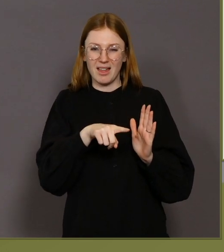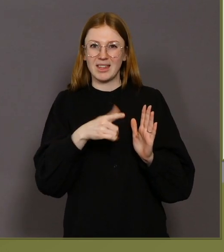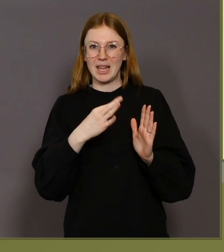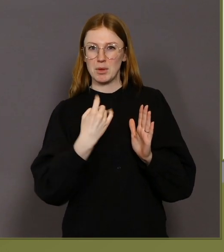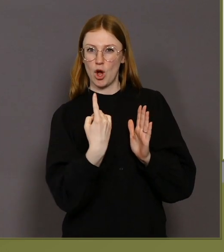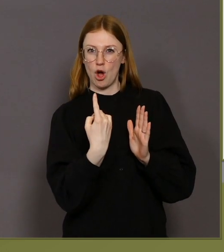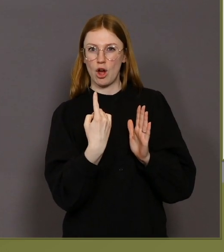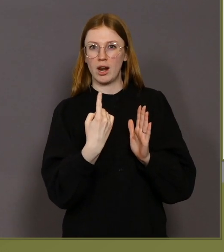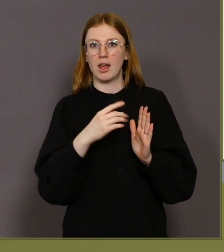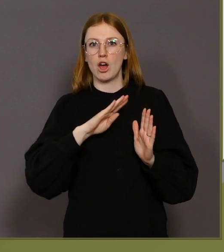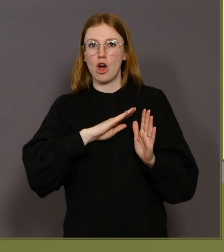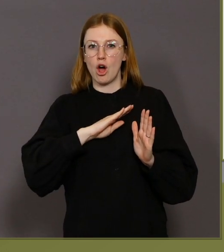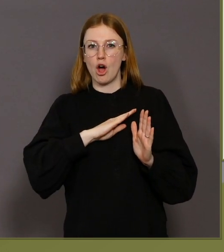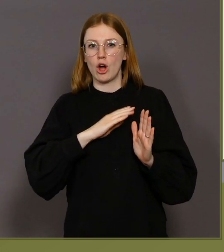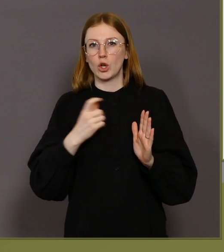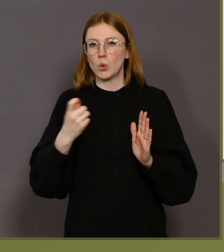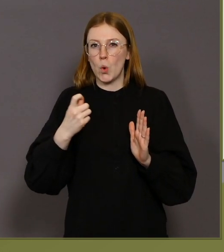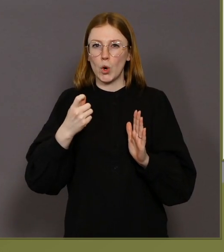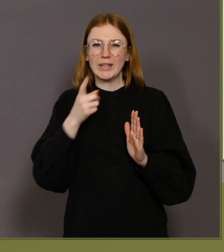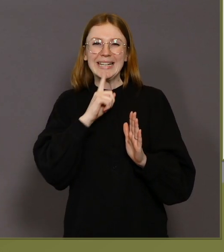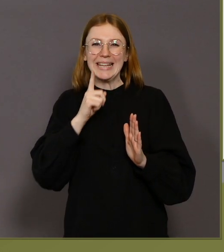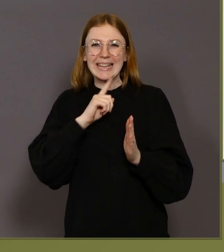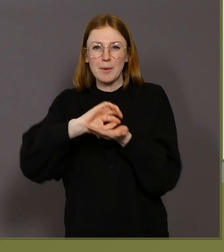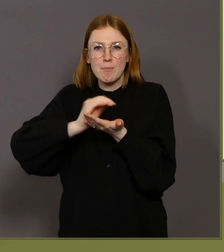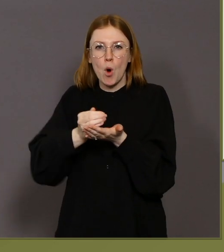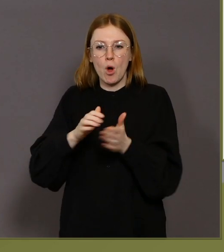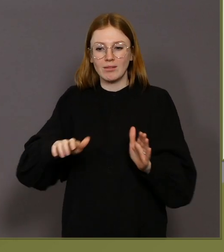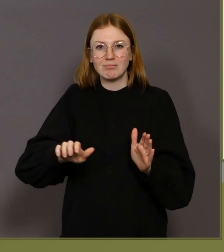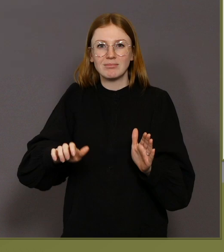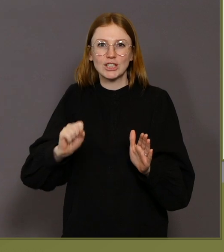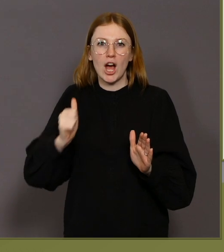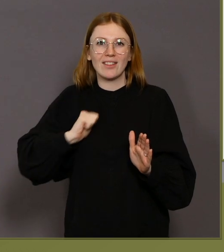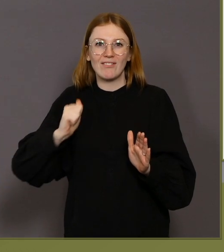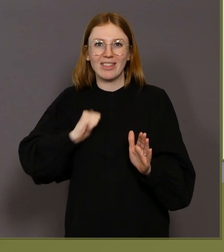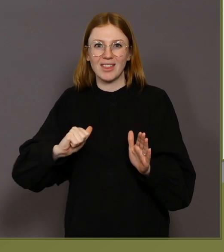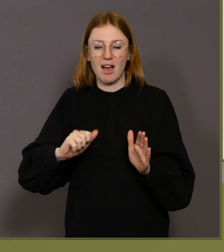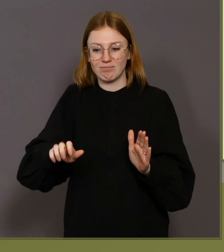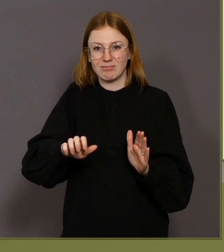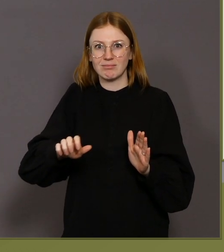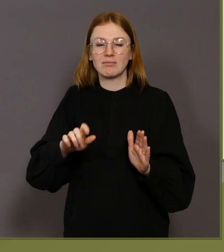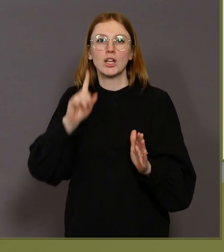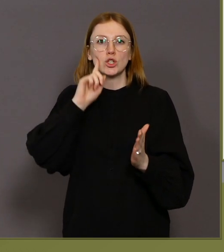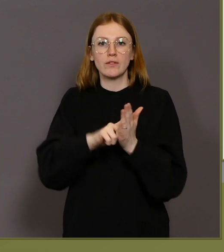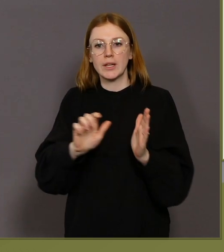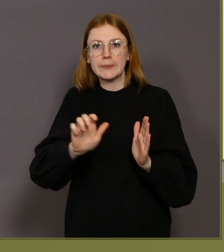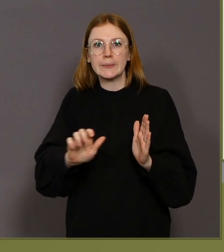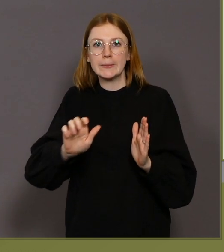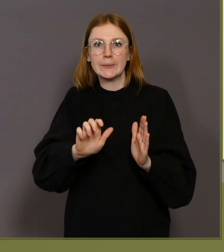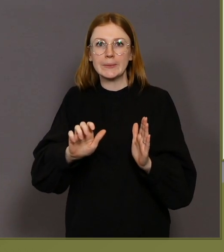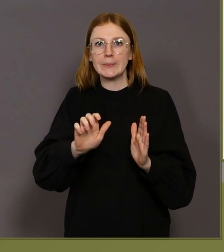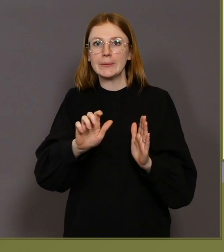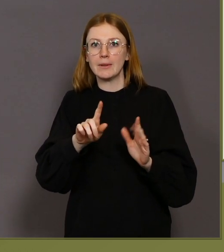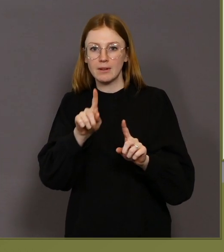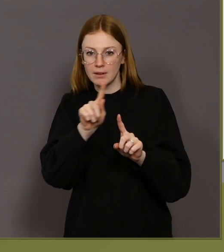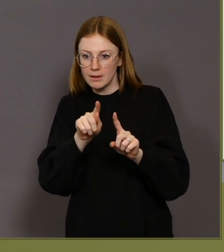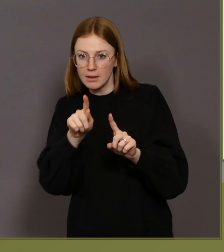installed, like a trackball or so. And then if you use that trackball to hover over content,